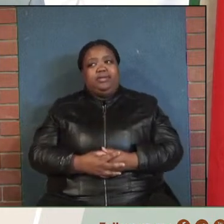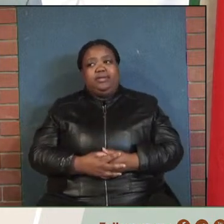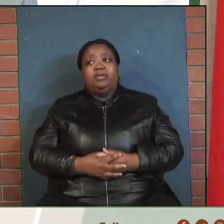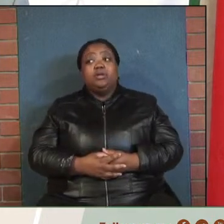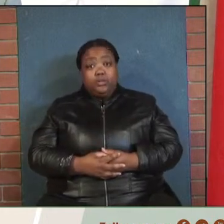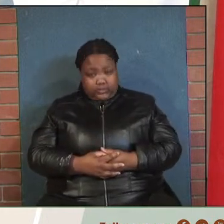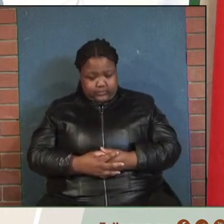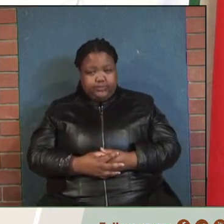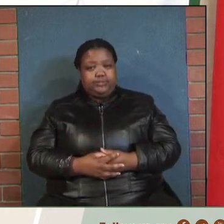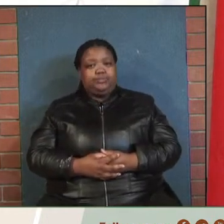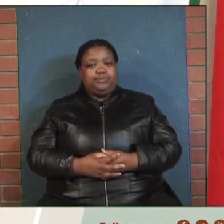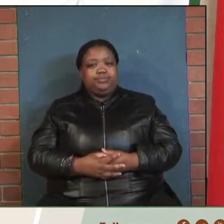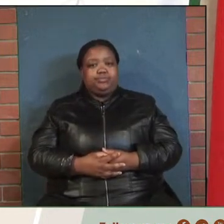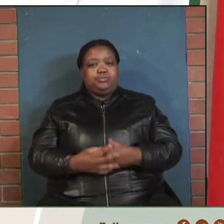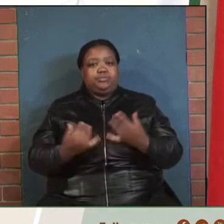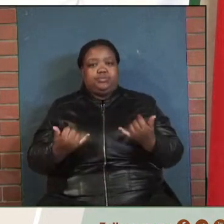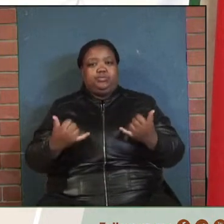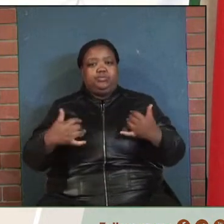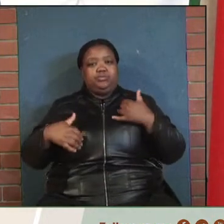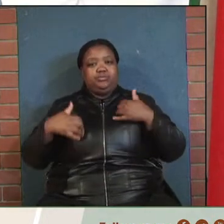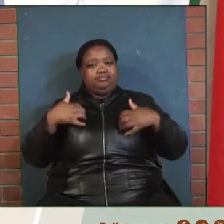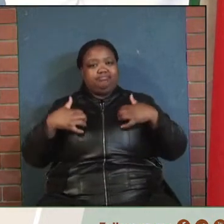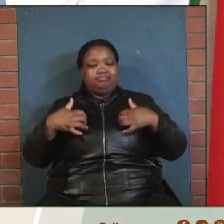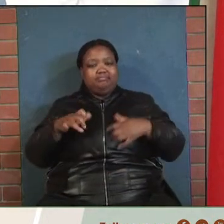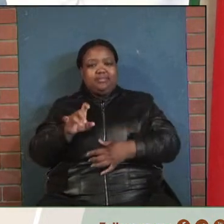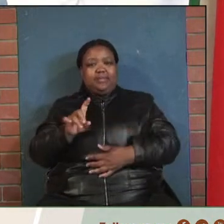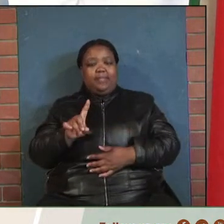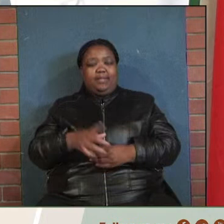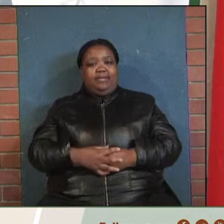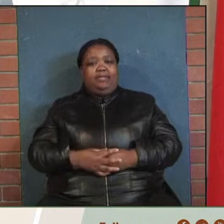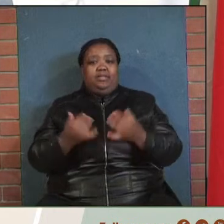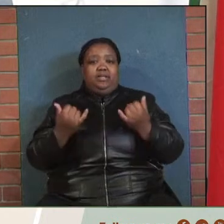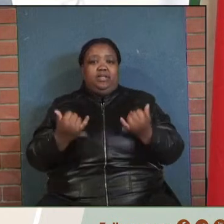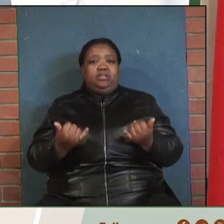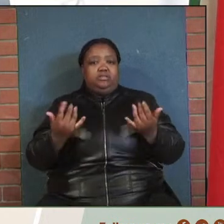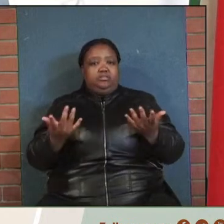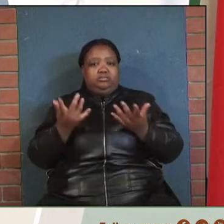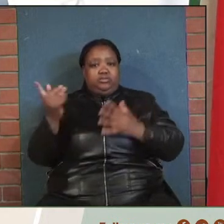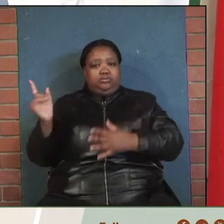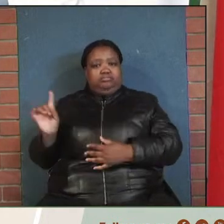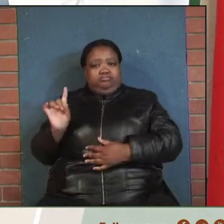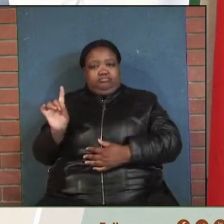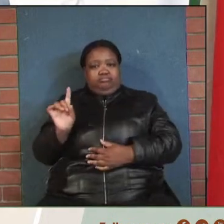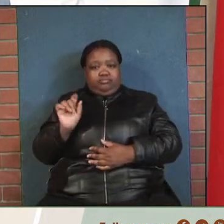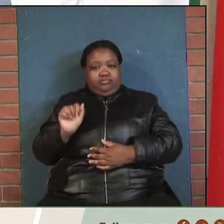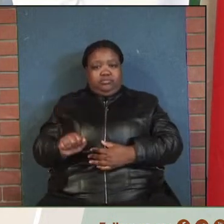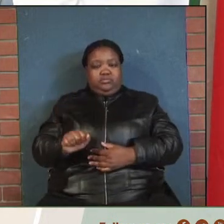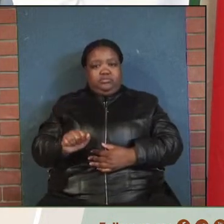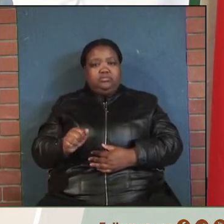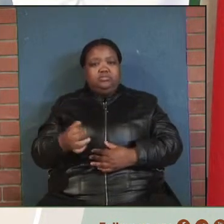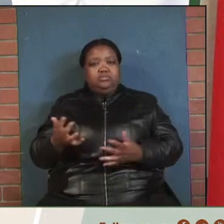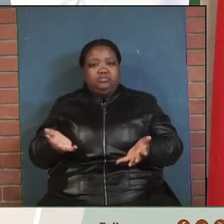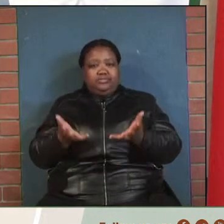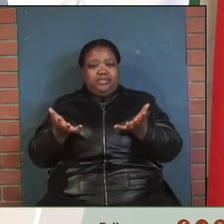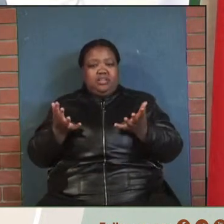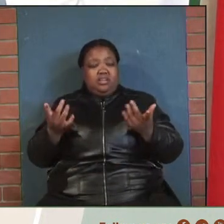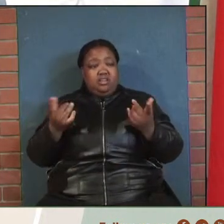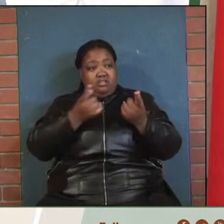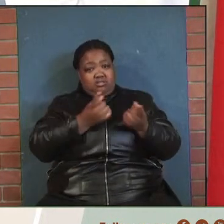It's exciting for me to be standing in front of you, our future